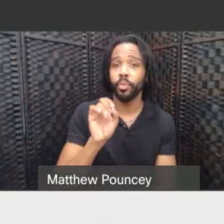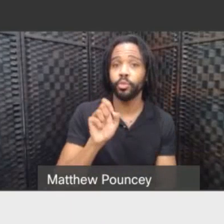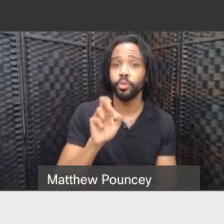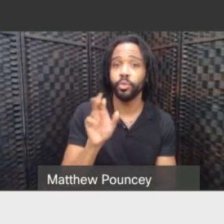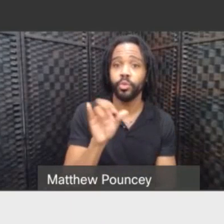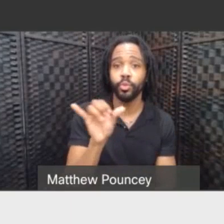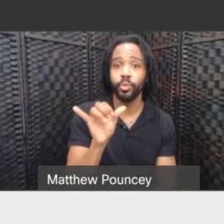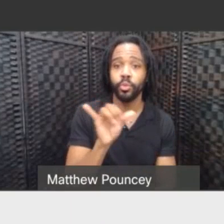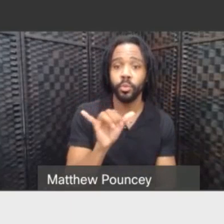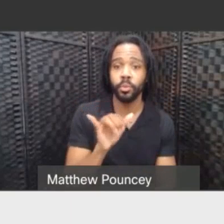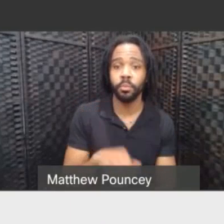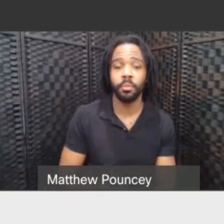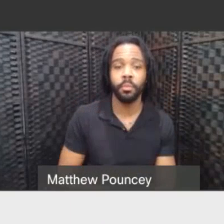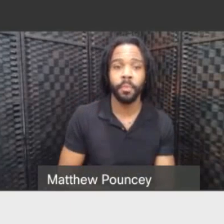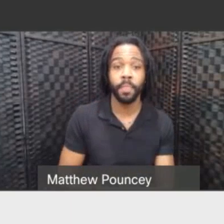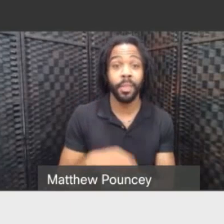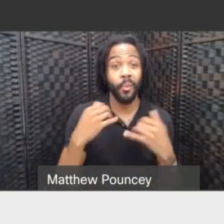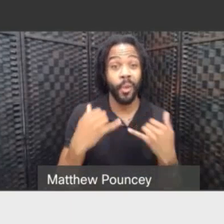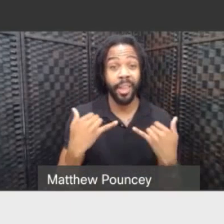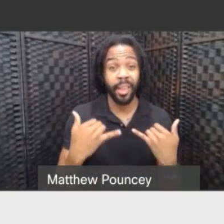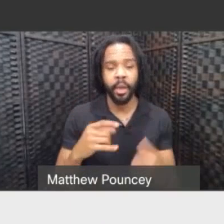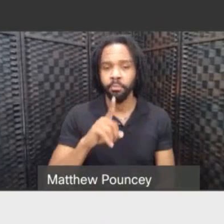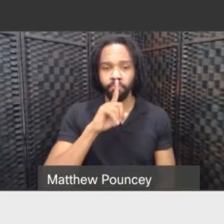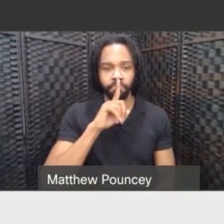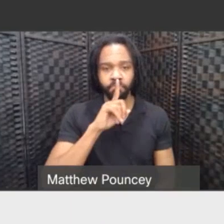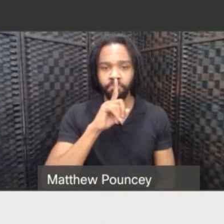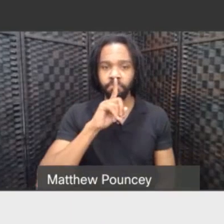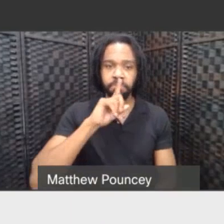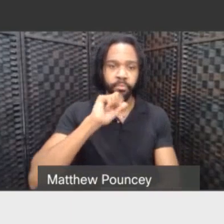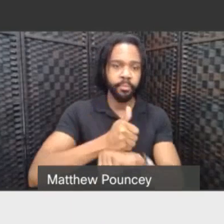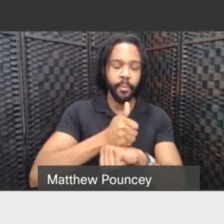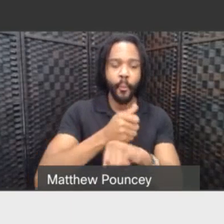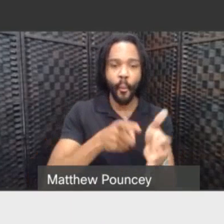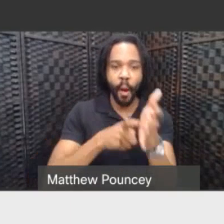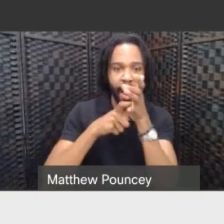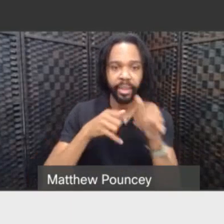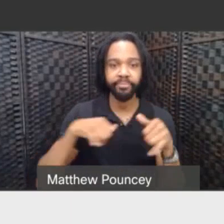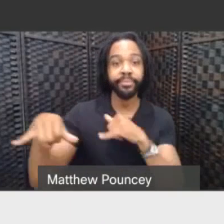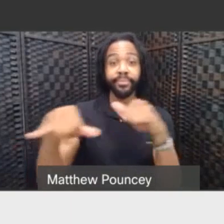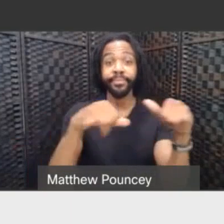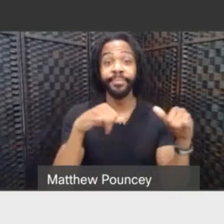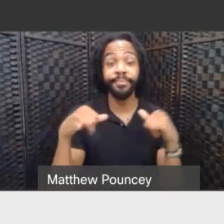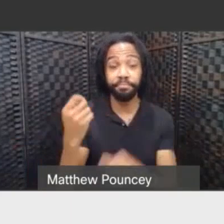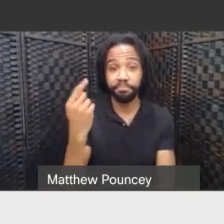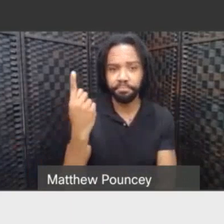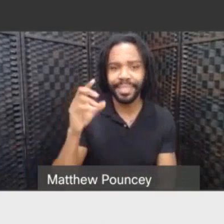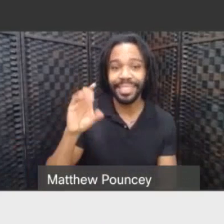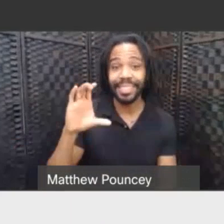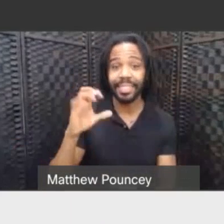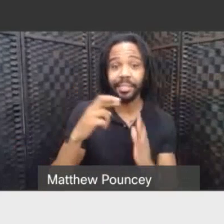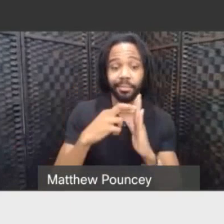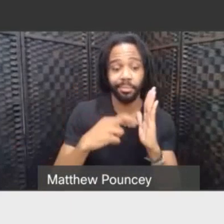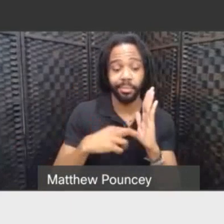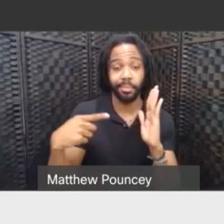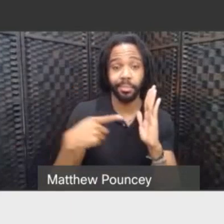There is no requirement at this time. The requirement in the DC regulations